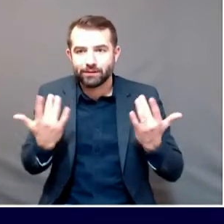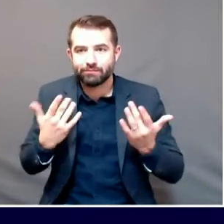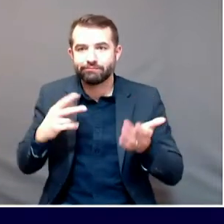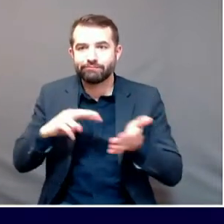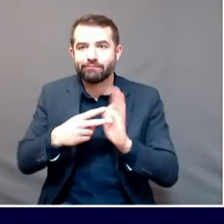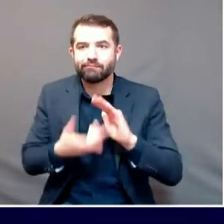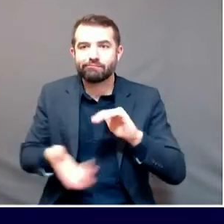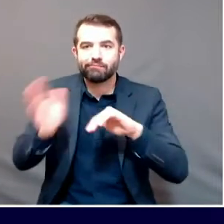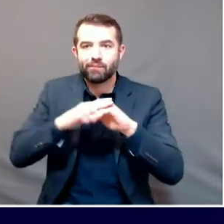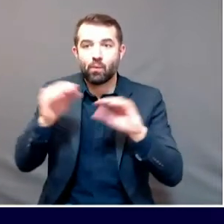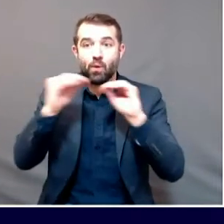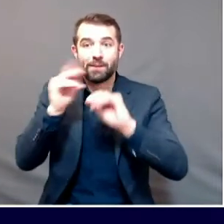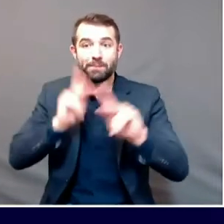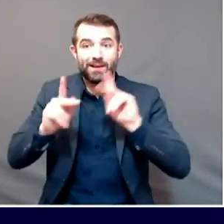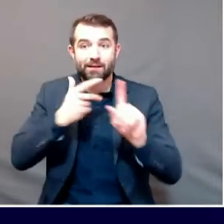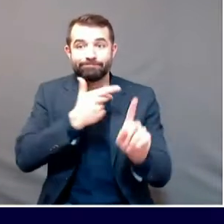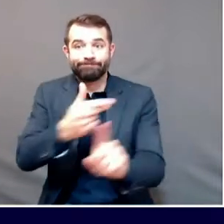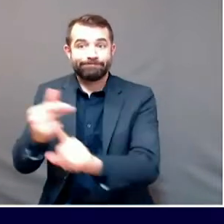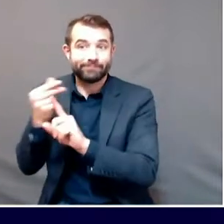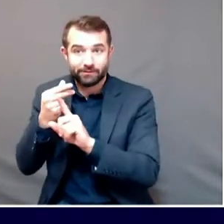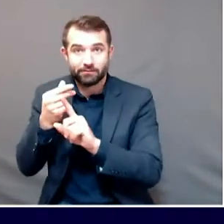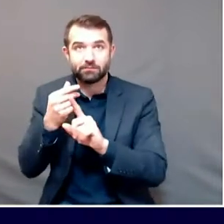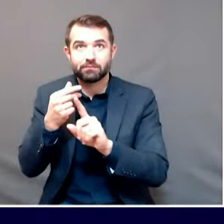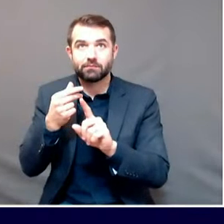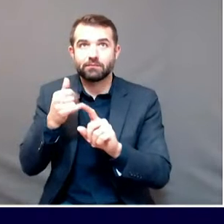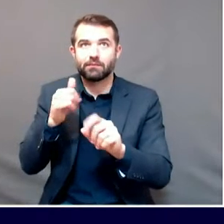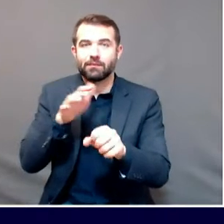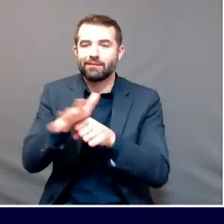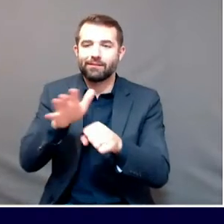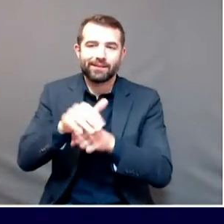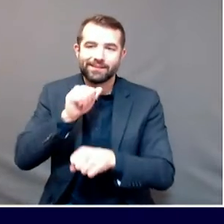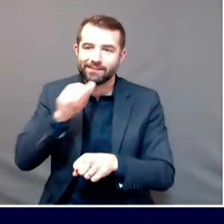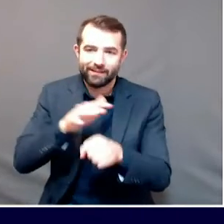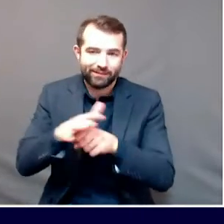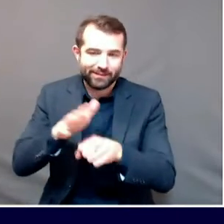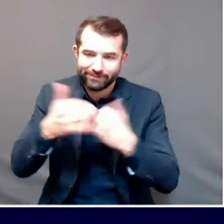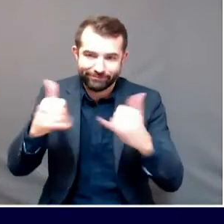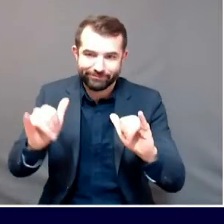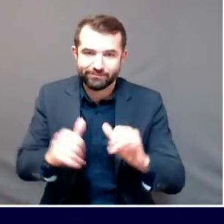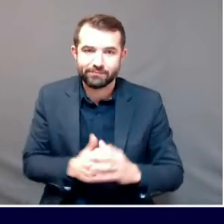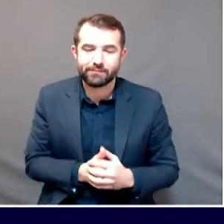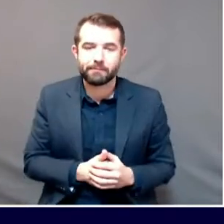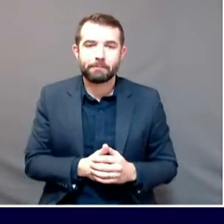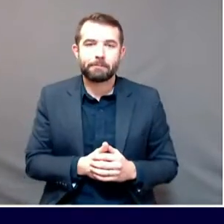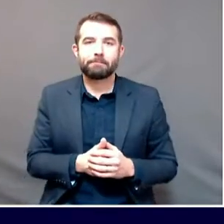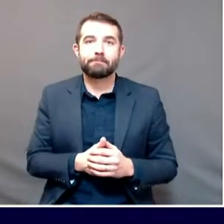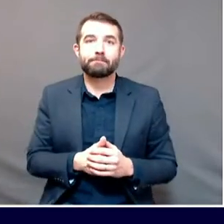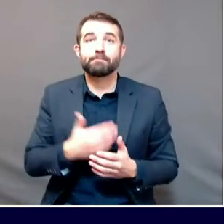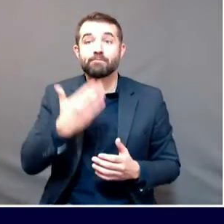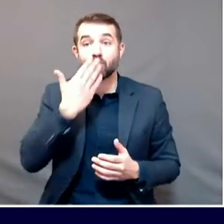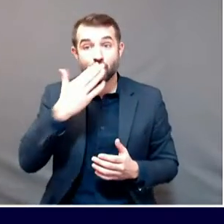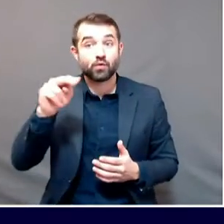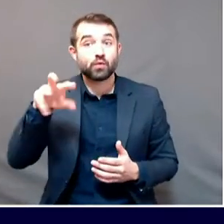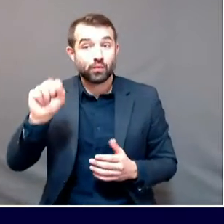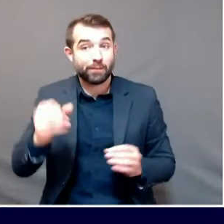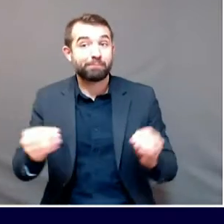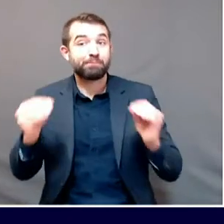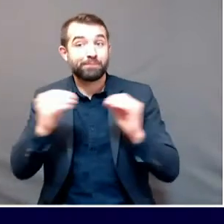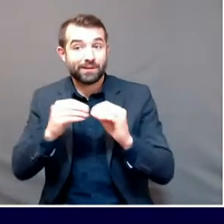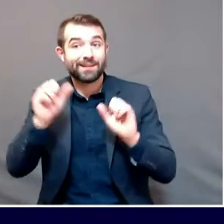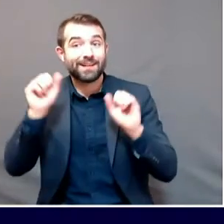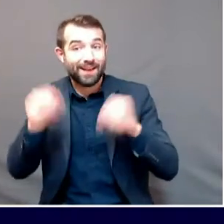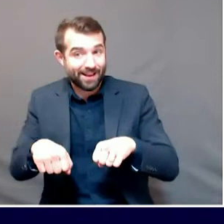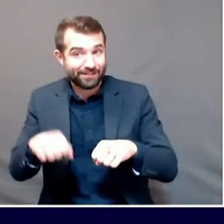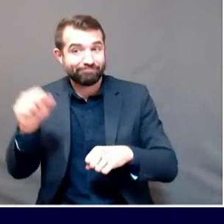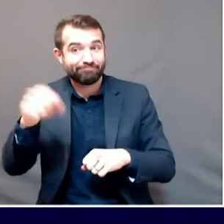overfill, kind of like a heavy pour into the vials. That's good news, but it does not erase the fact that